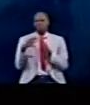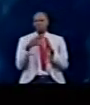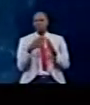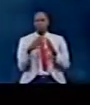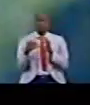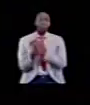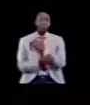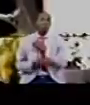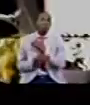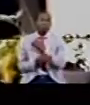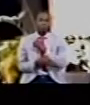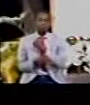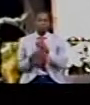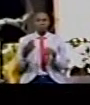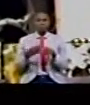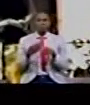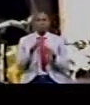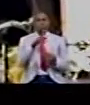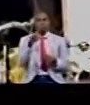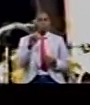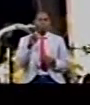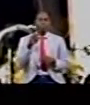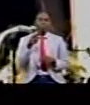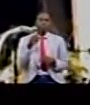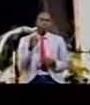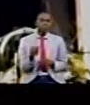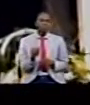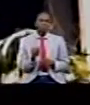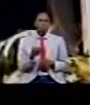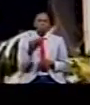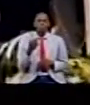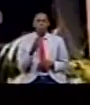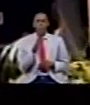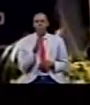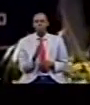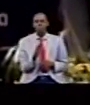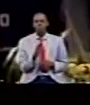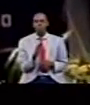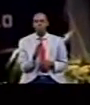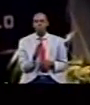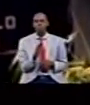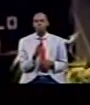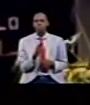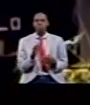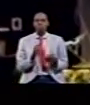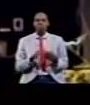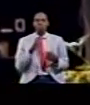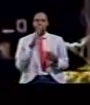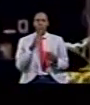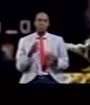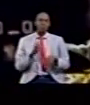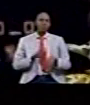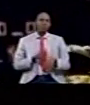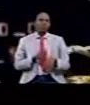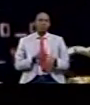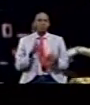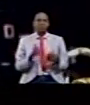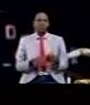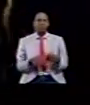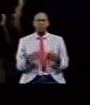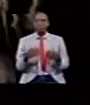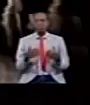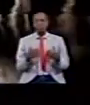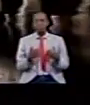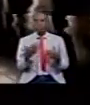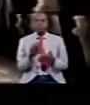be spiritual. Not that they don't even know anything, they can't perceive anything, they can't hear anything, they can't understand anything, and only